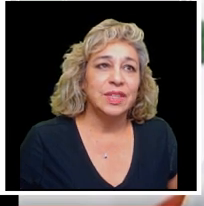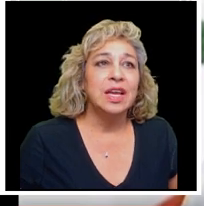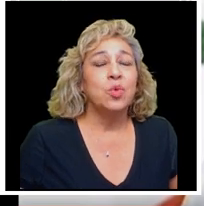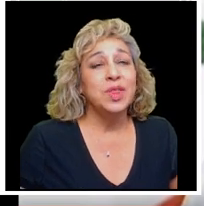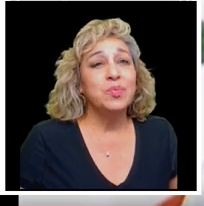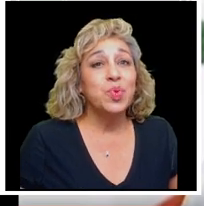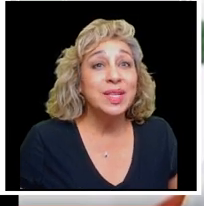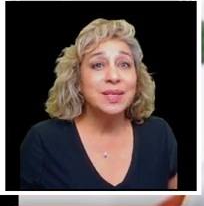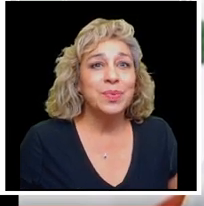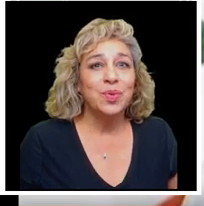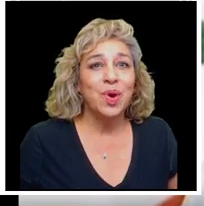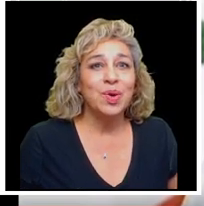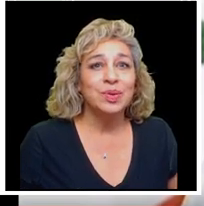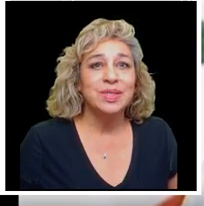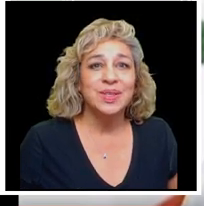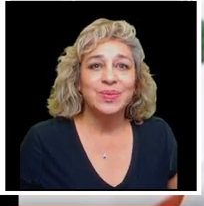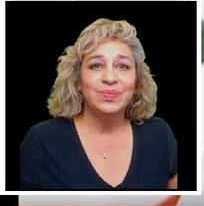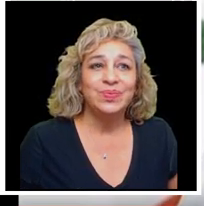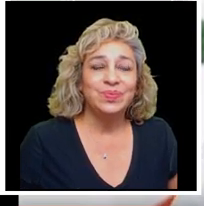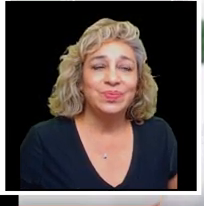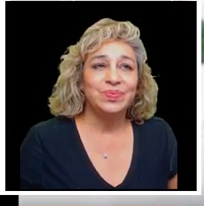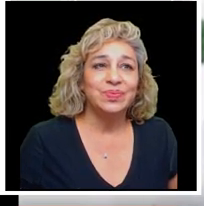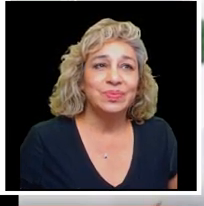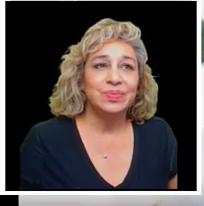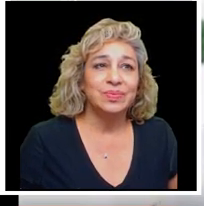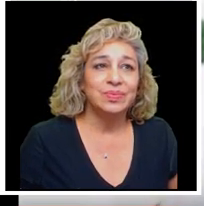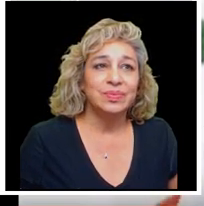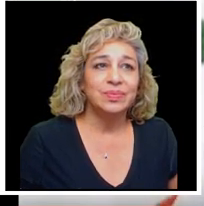with the principal roads